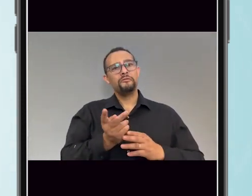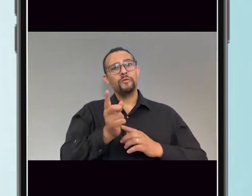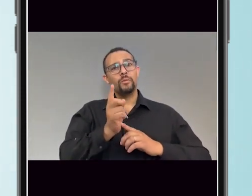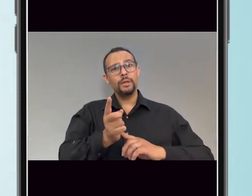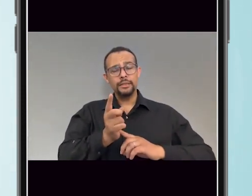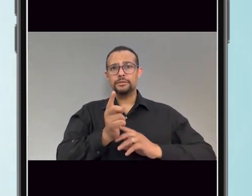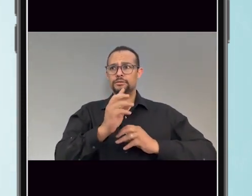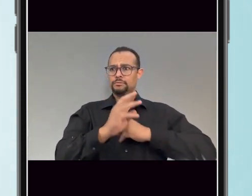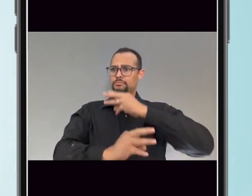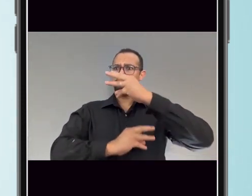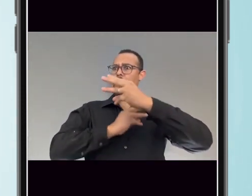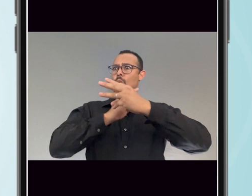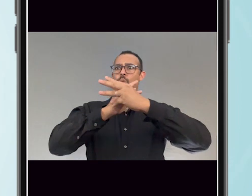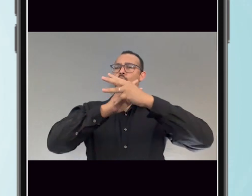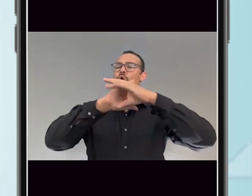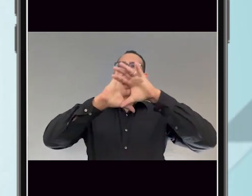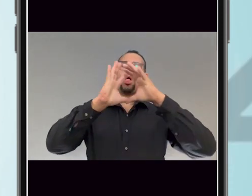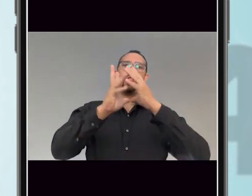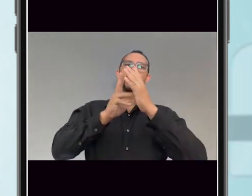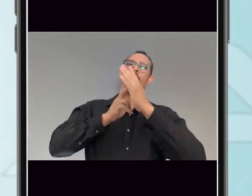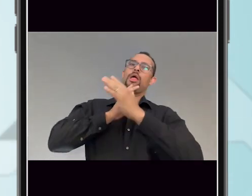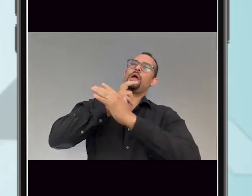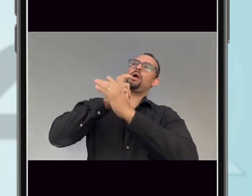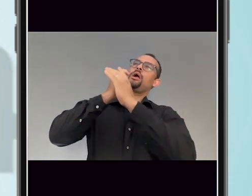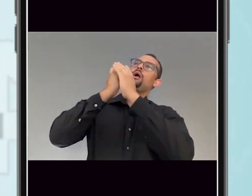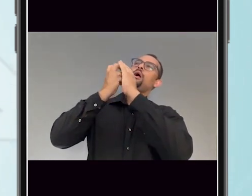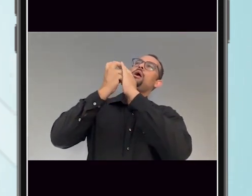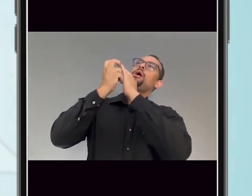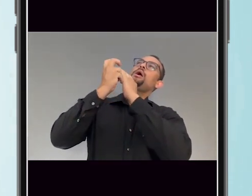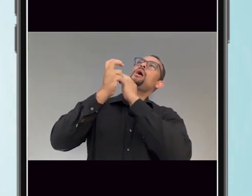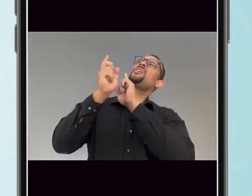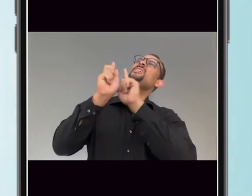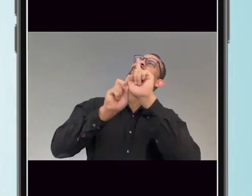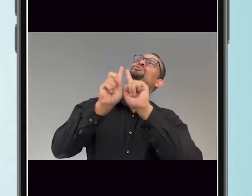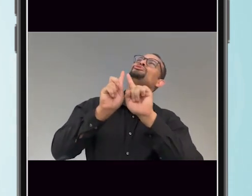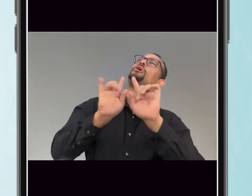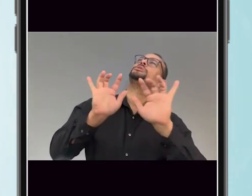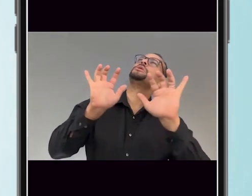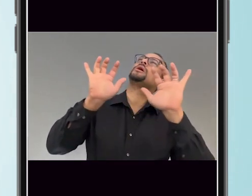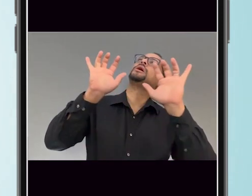After a few moments, my world dissolved into that star-littered sky.